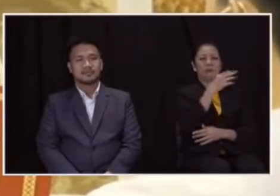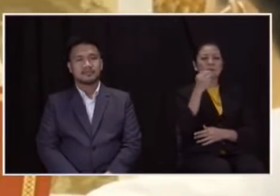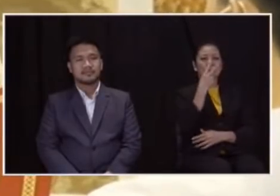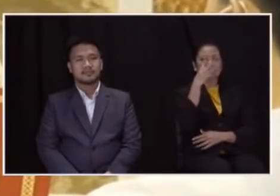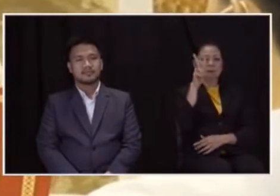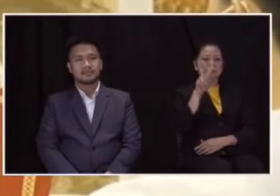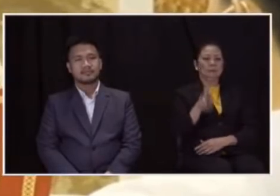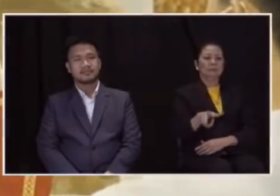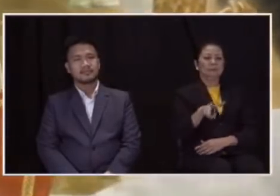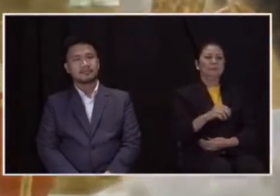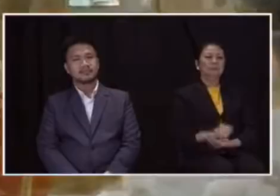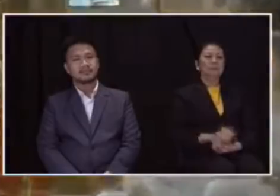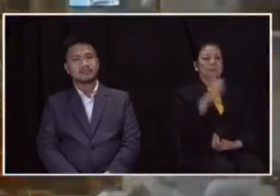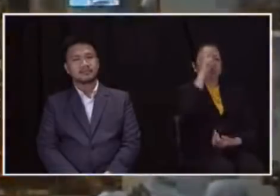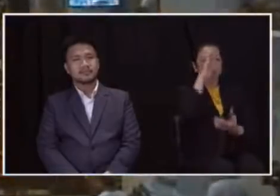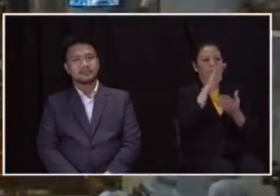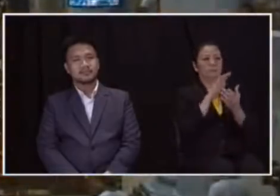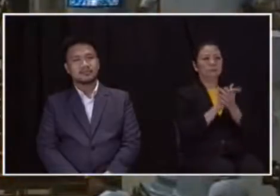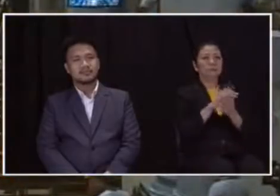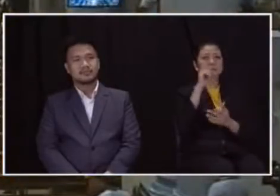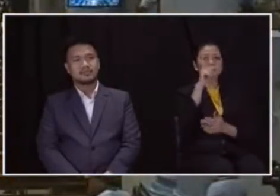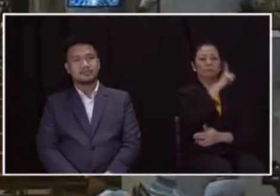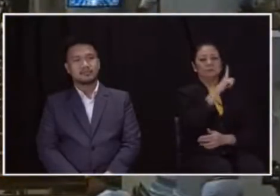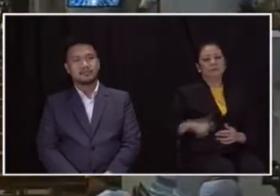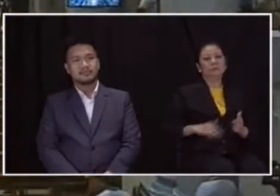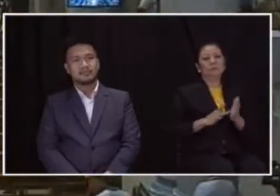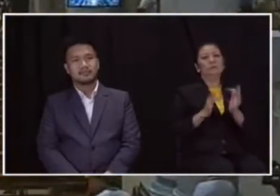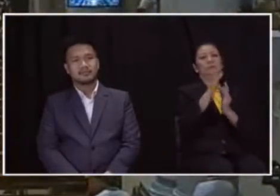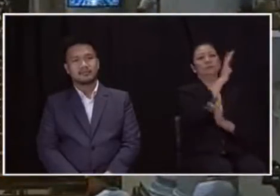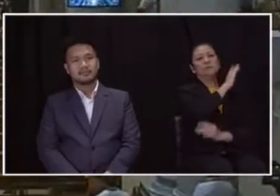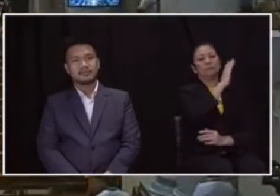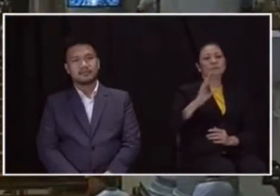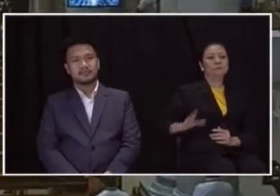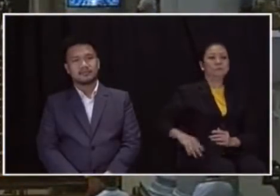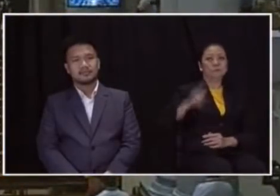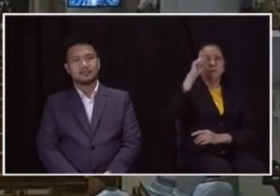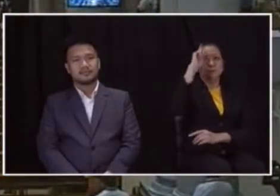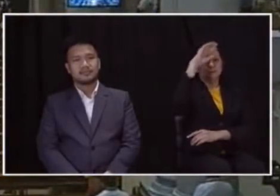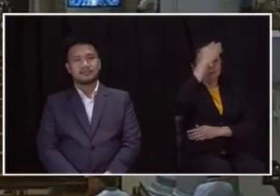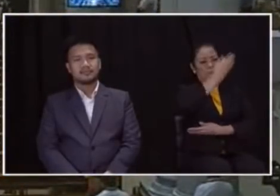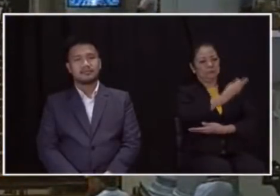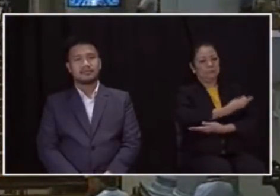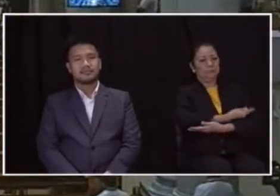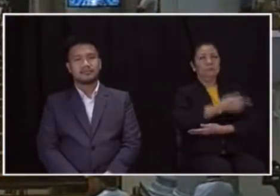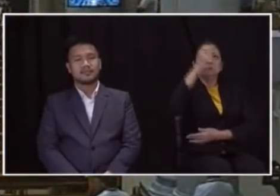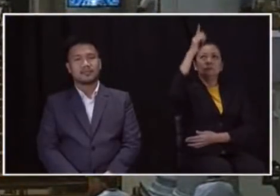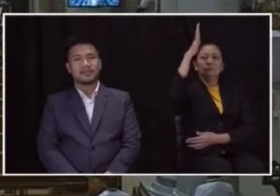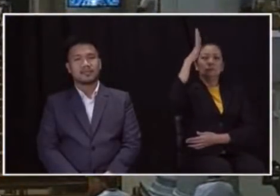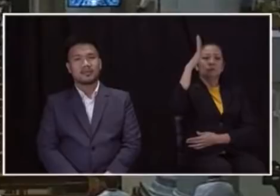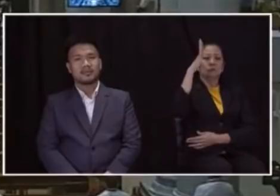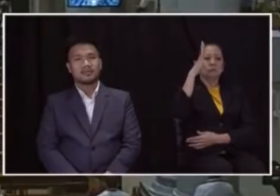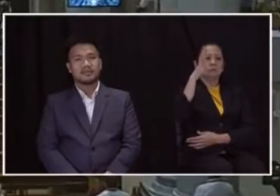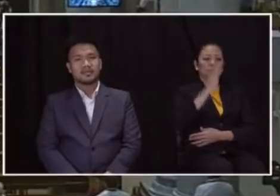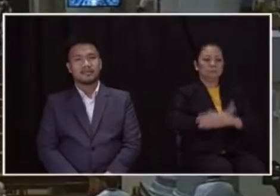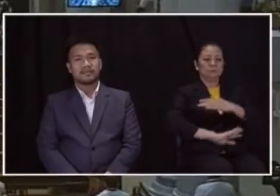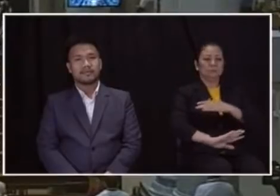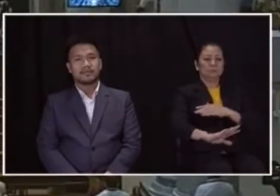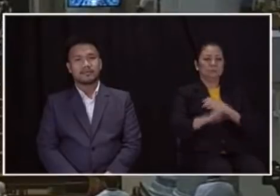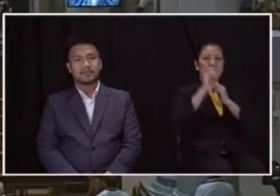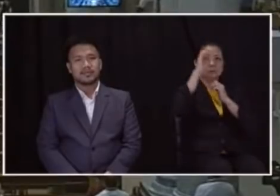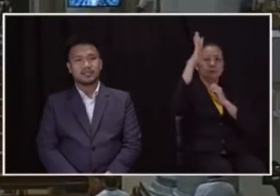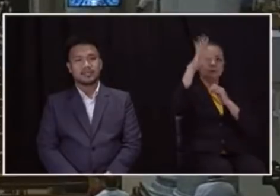and invisible. I believe in one Lord Jesus Christ, the only begotten Son of God, born of the